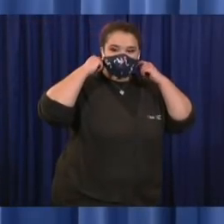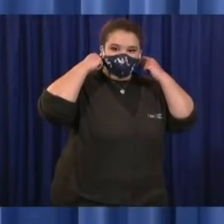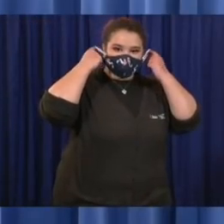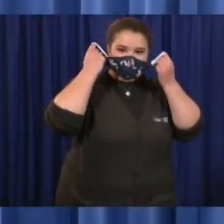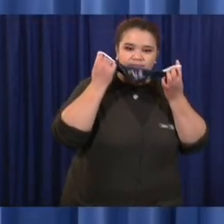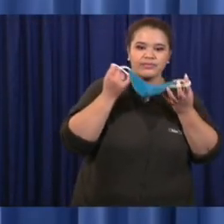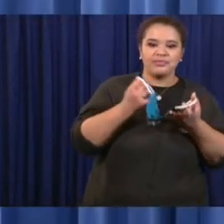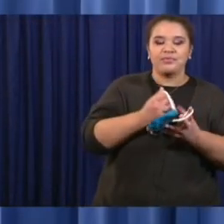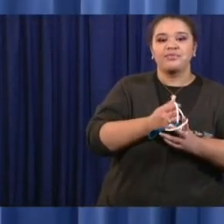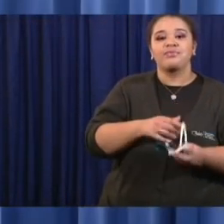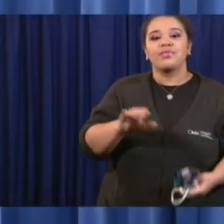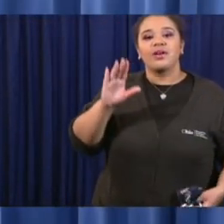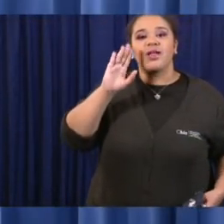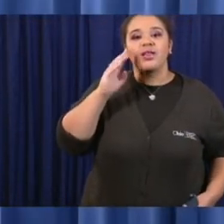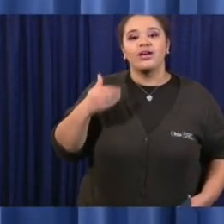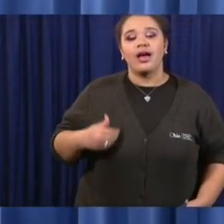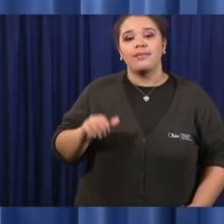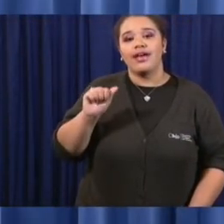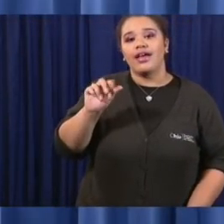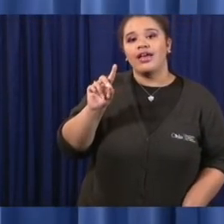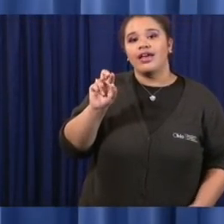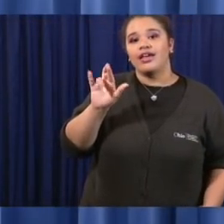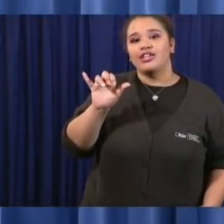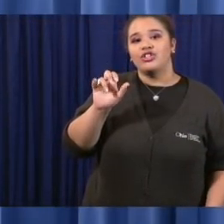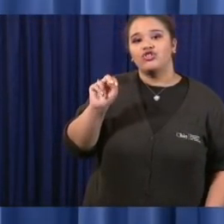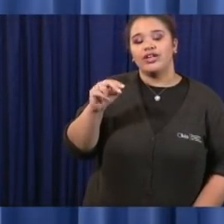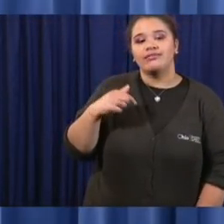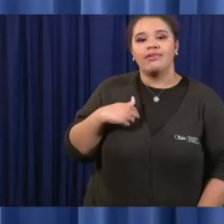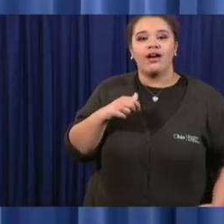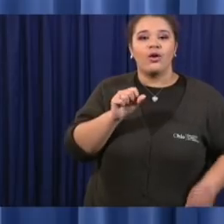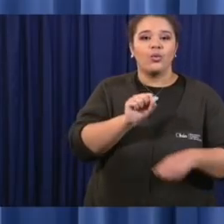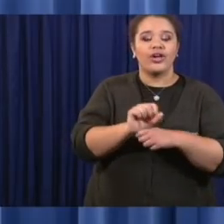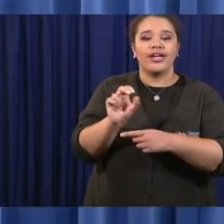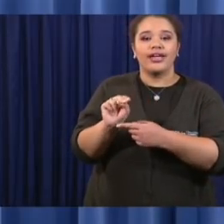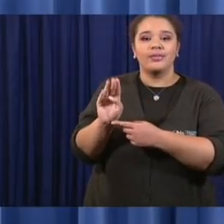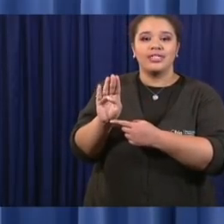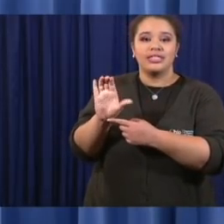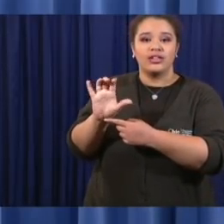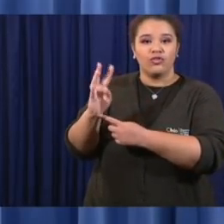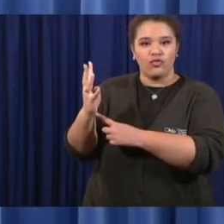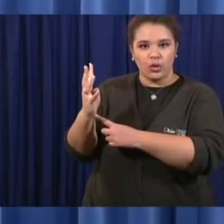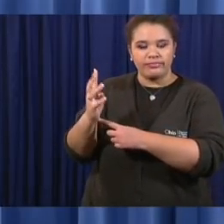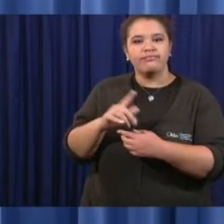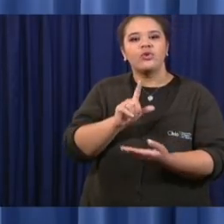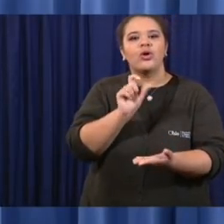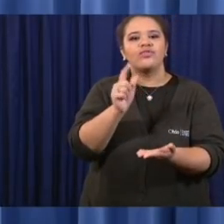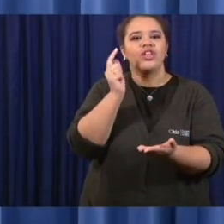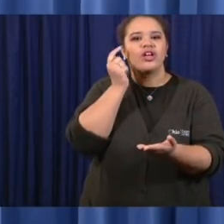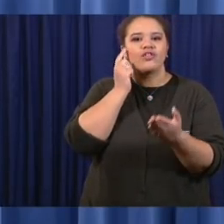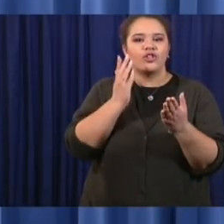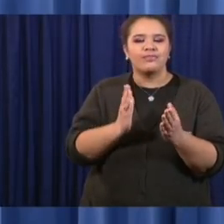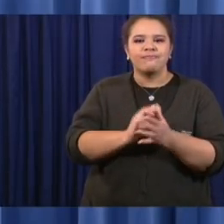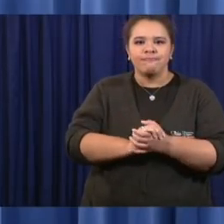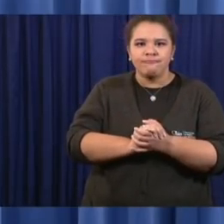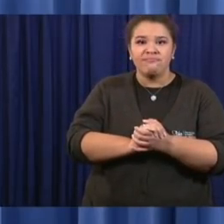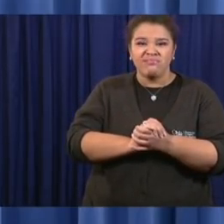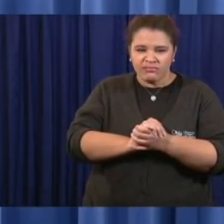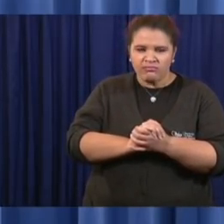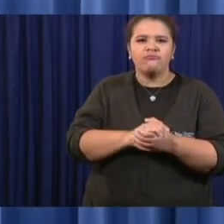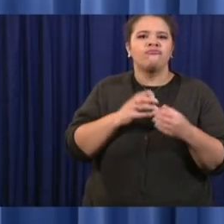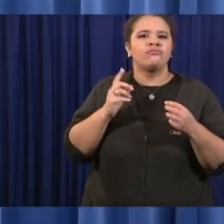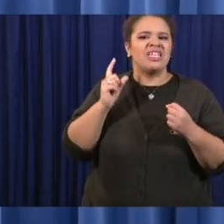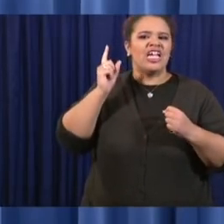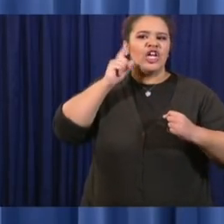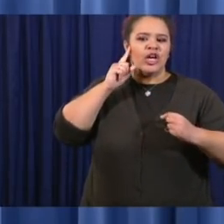Adrienne Robbins, NBC4, and my question's for the governor. We still get many reports that not enough people are wearing masks